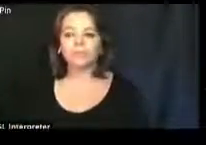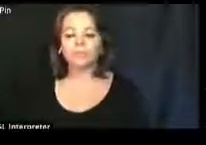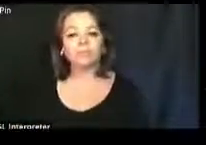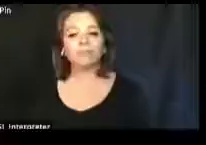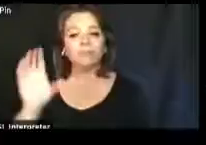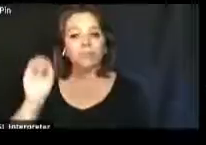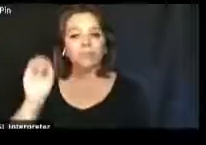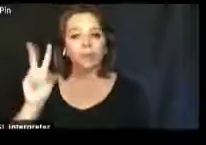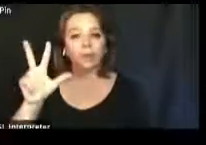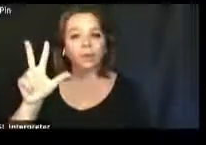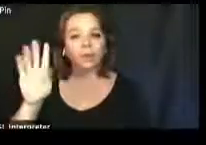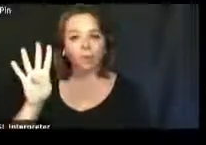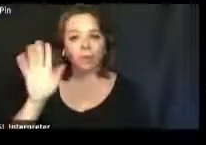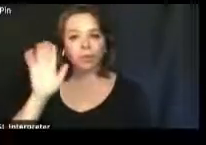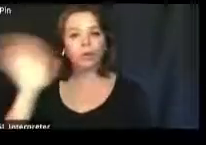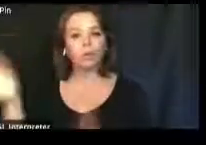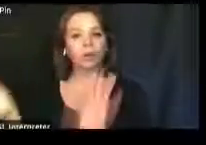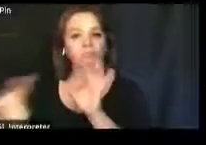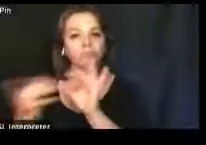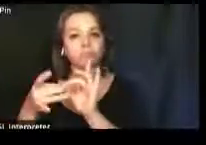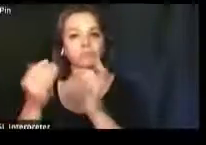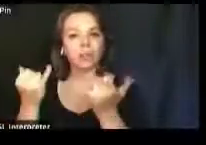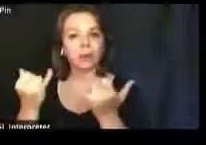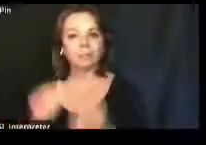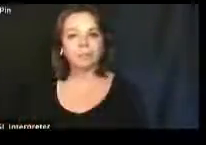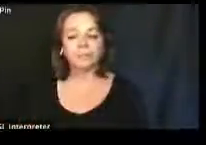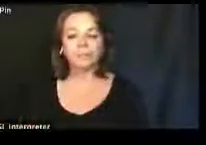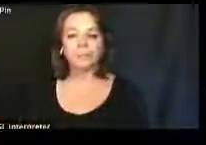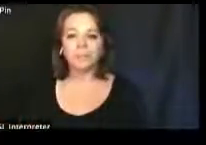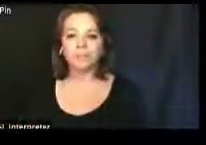034, I will be promoting you now.